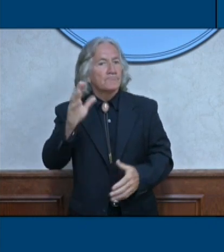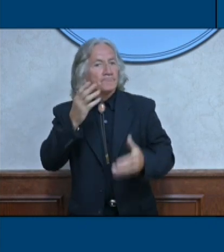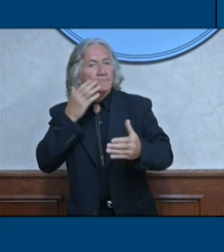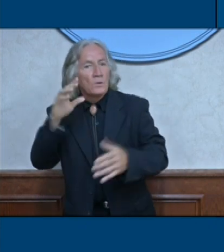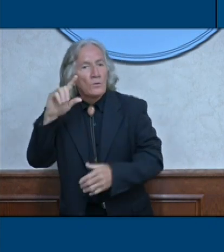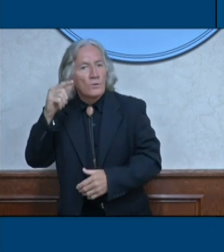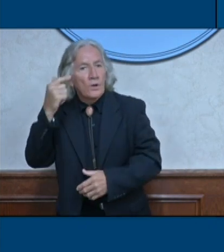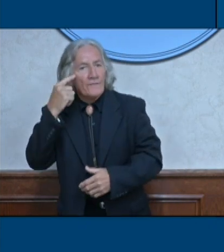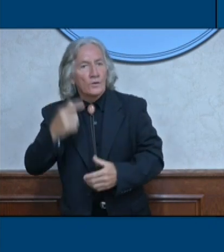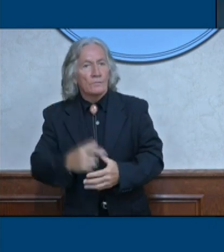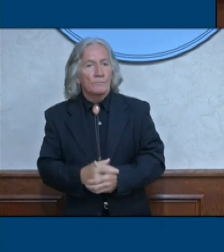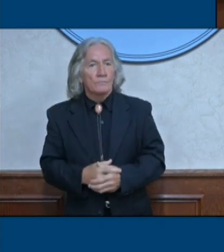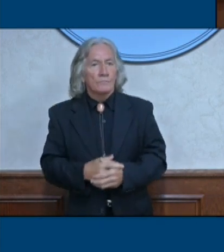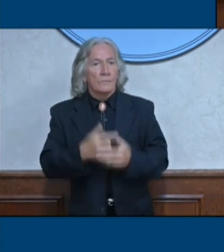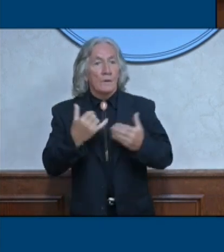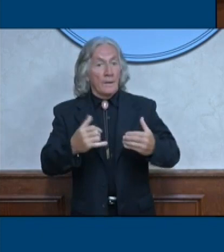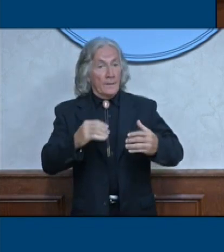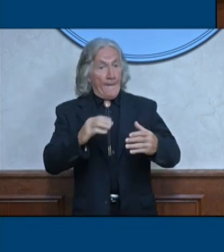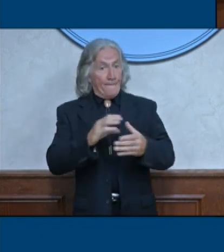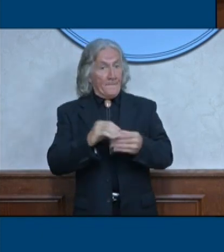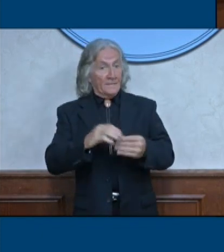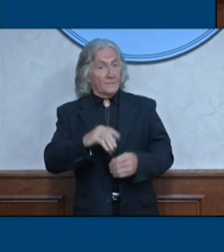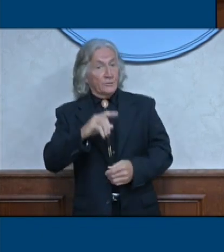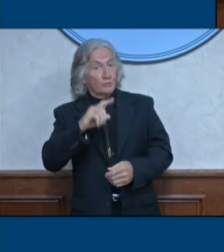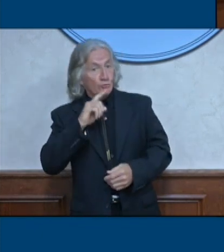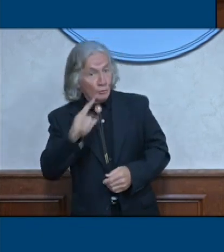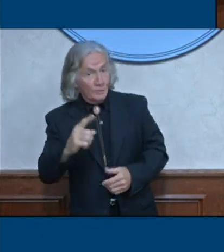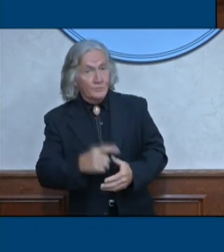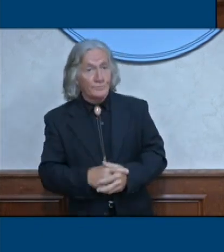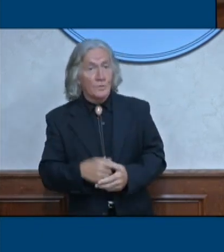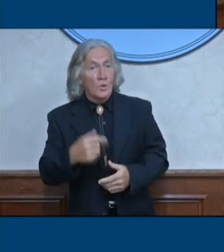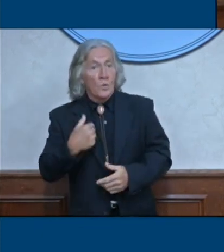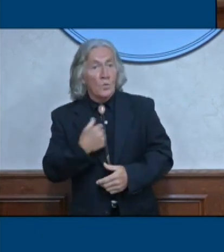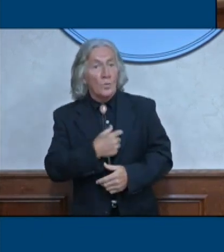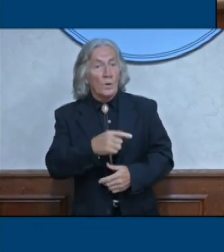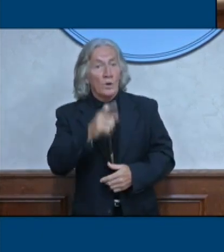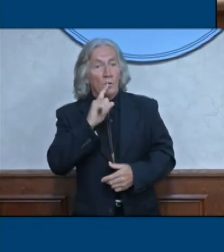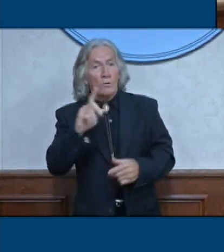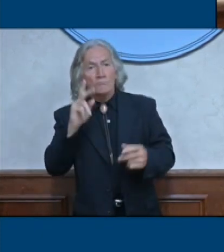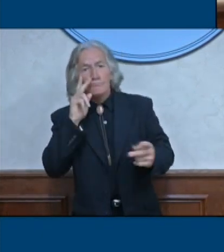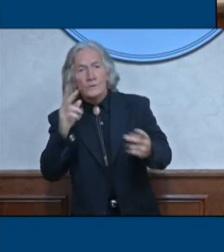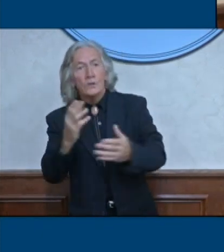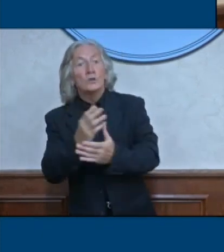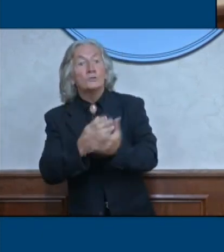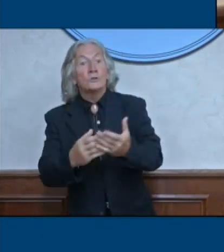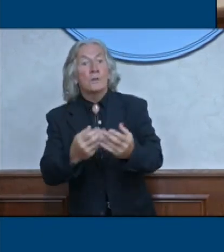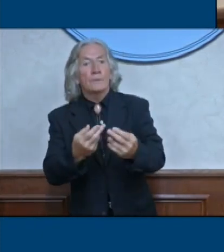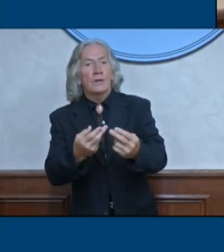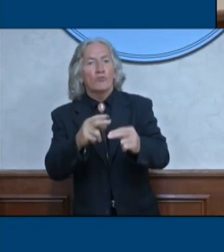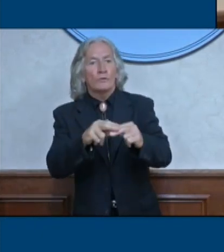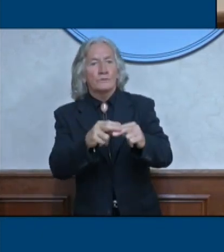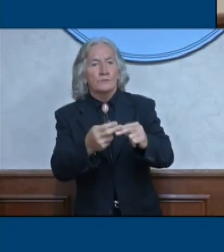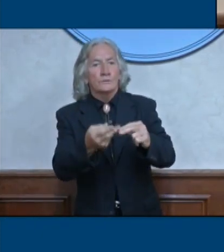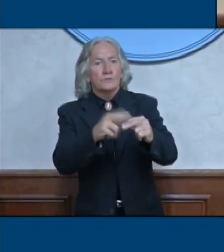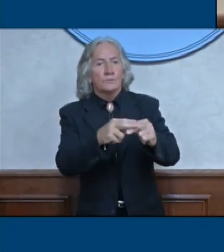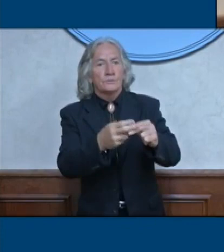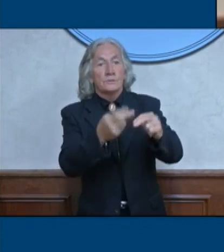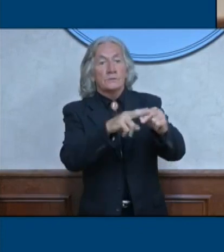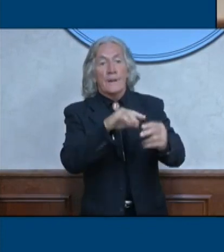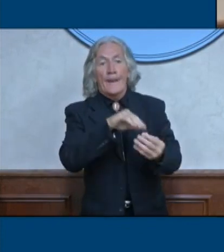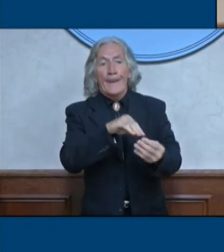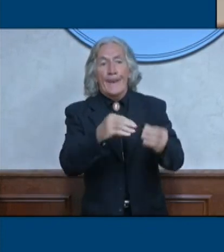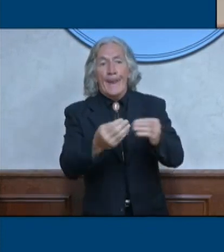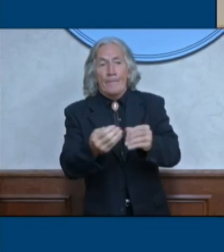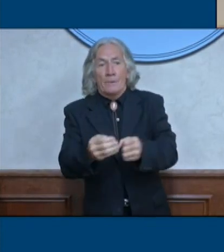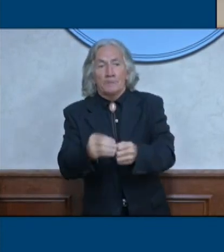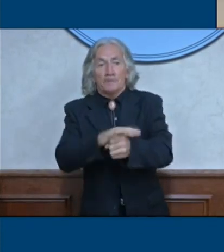Thank you, Governor. The message is that we are seeing some increase in the number of COVID